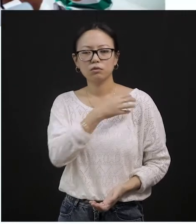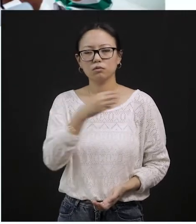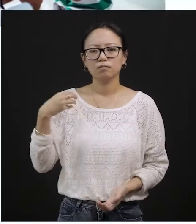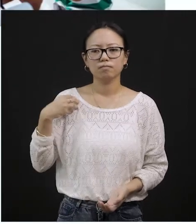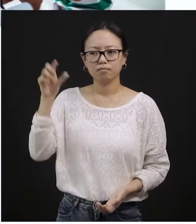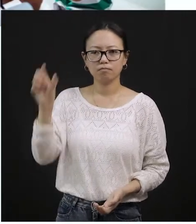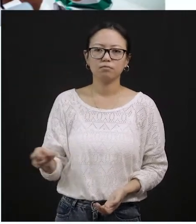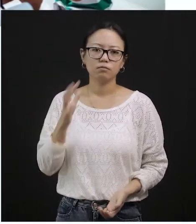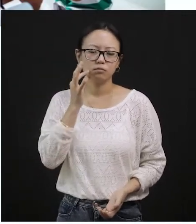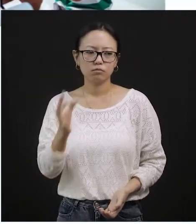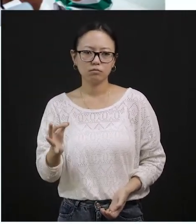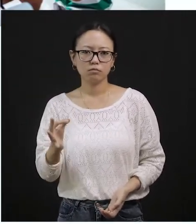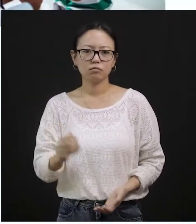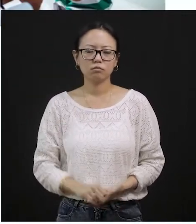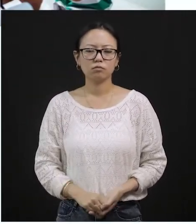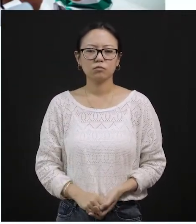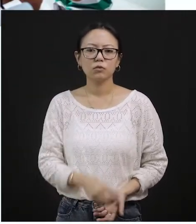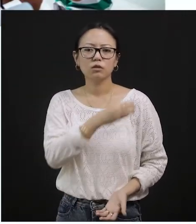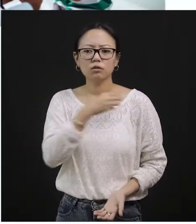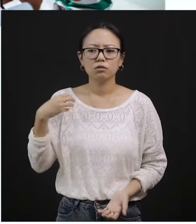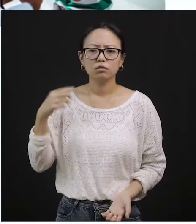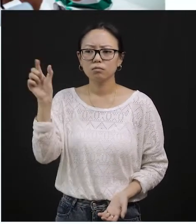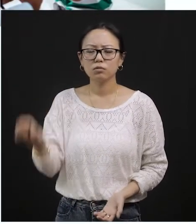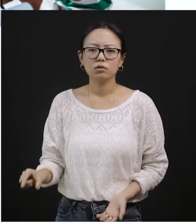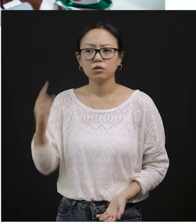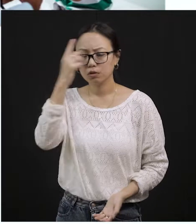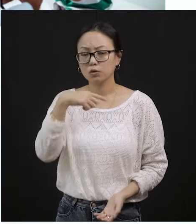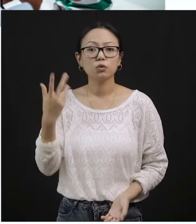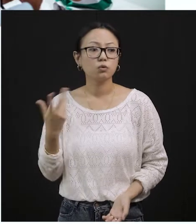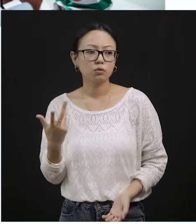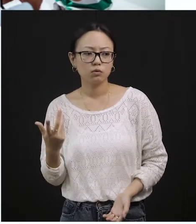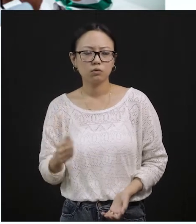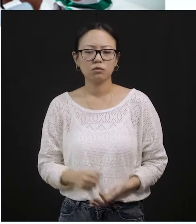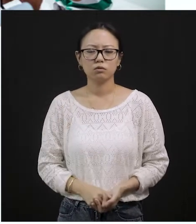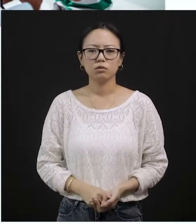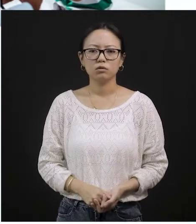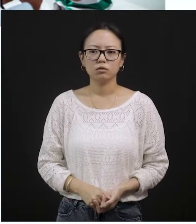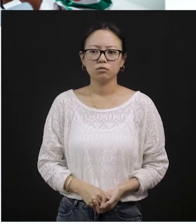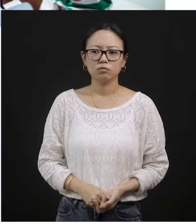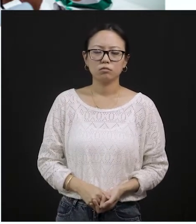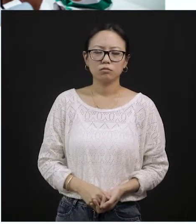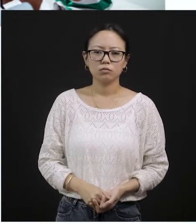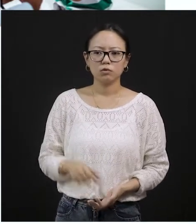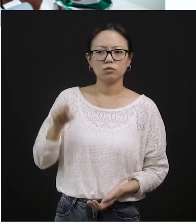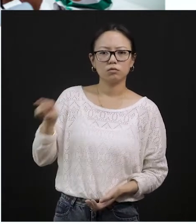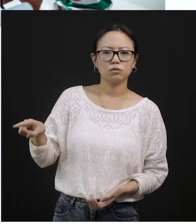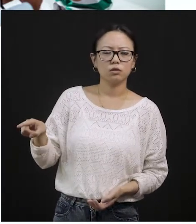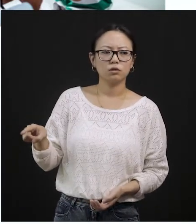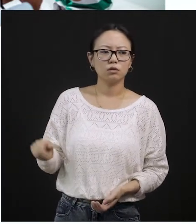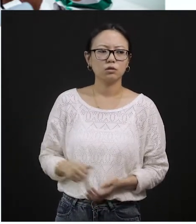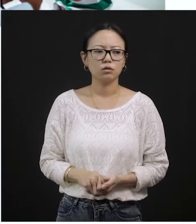profession. Now, who is a doctor? A doctor, is someone or is an individual who is